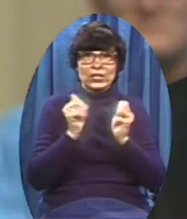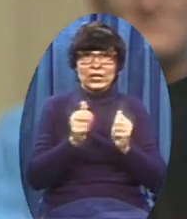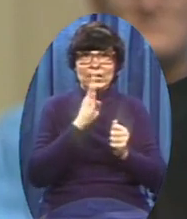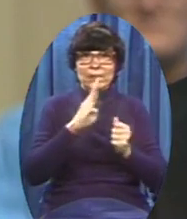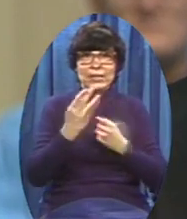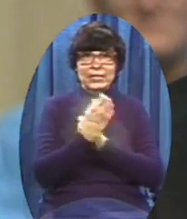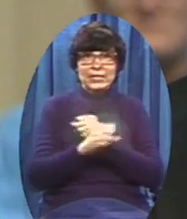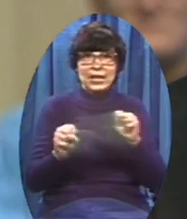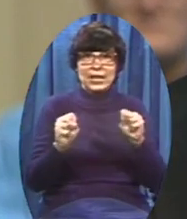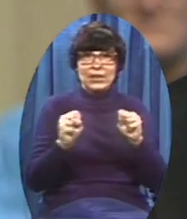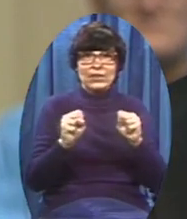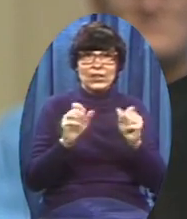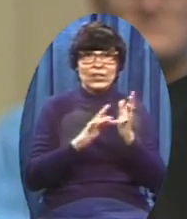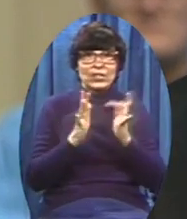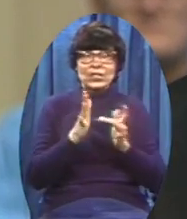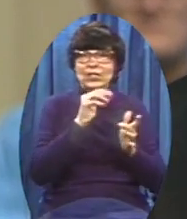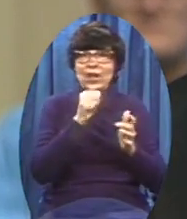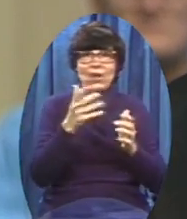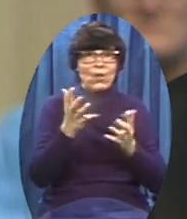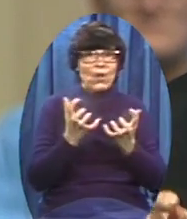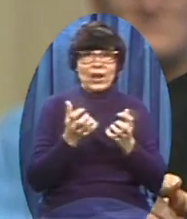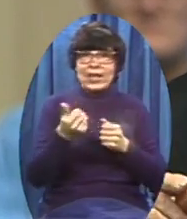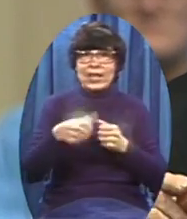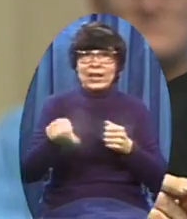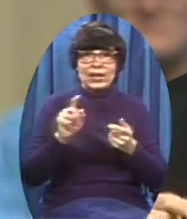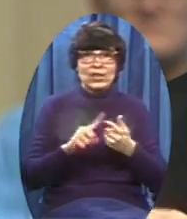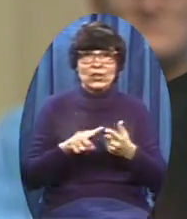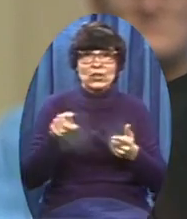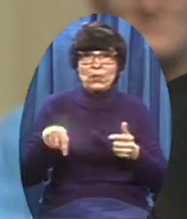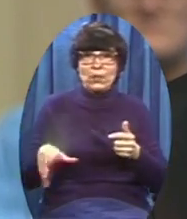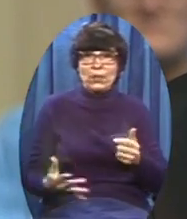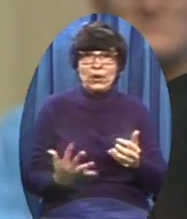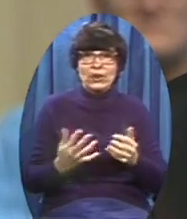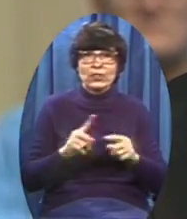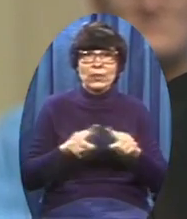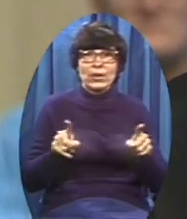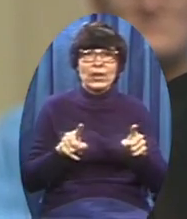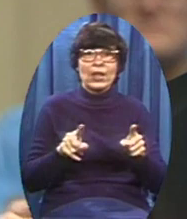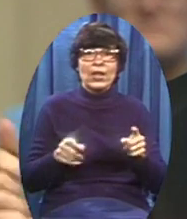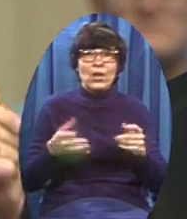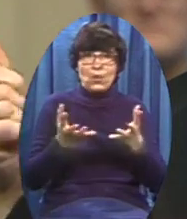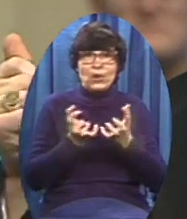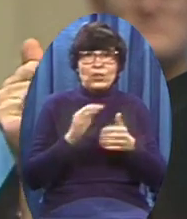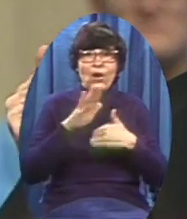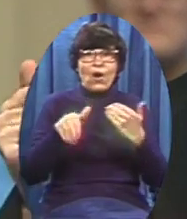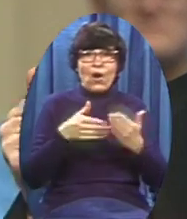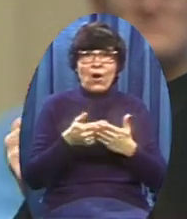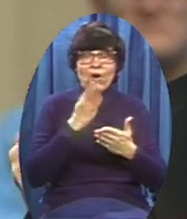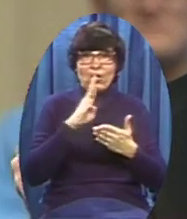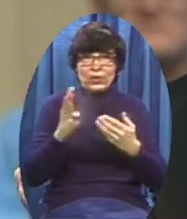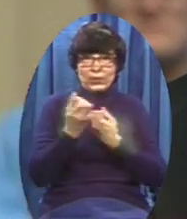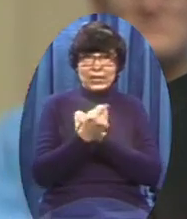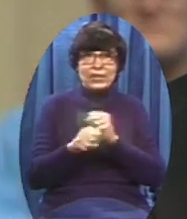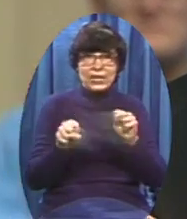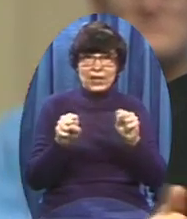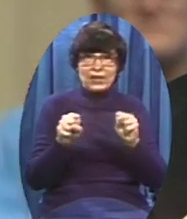but that all should come to repentance. For in the while we were yet sinners, Christ on the